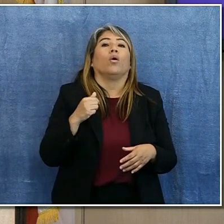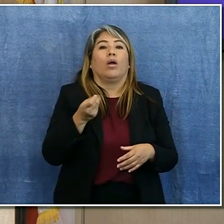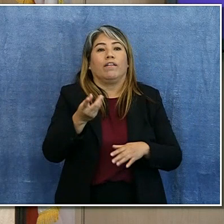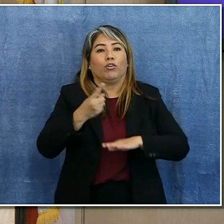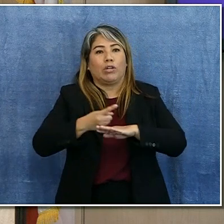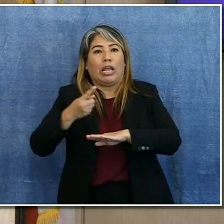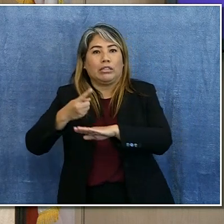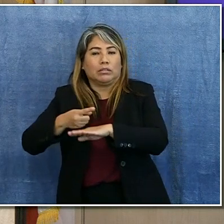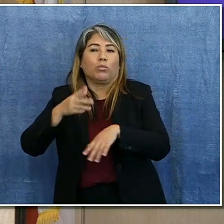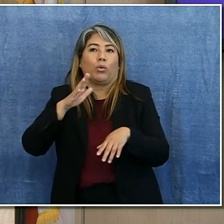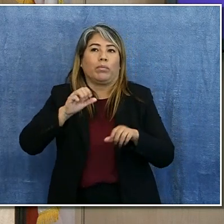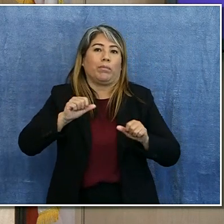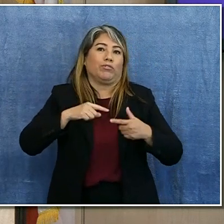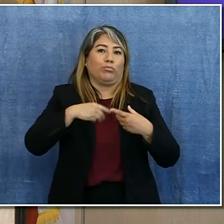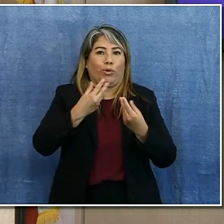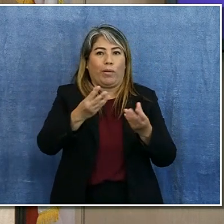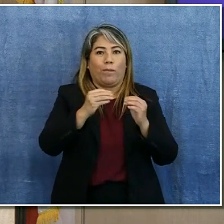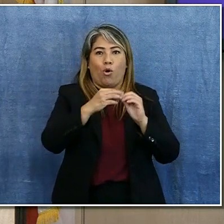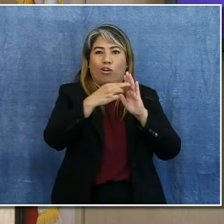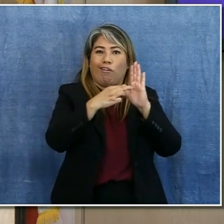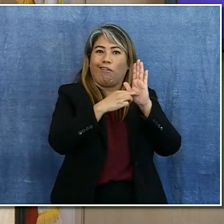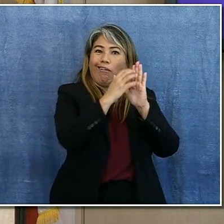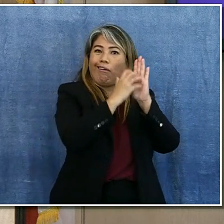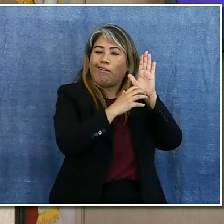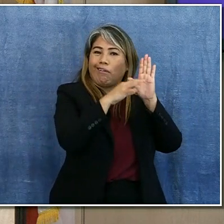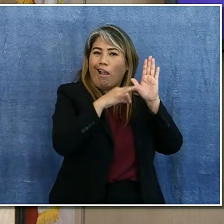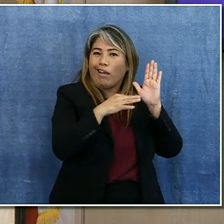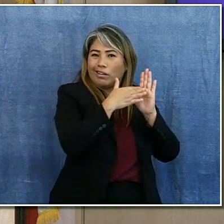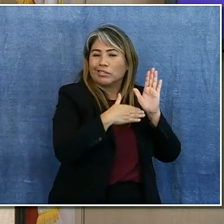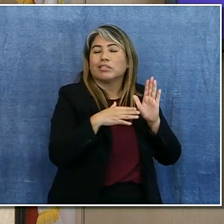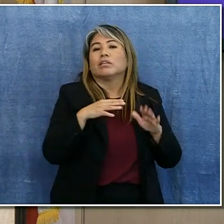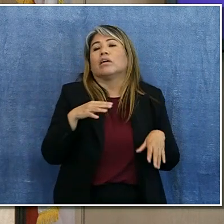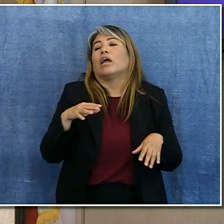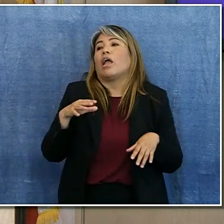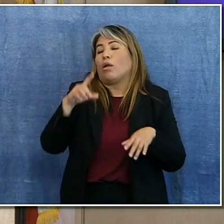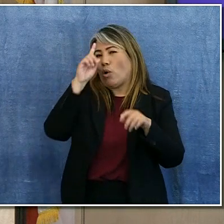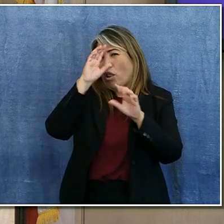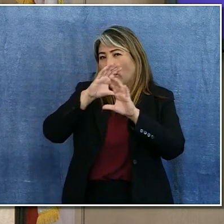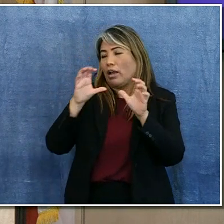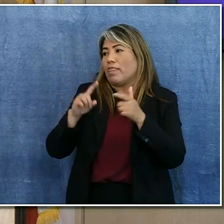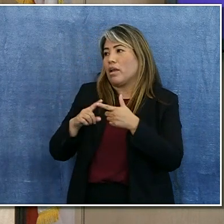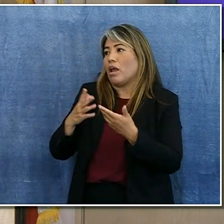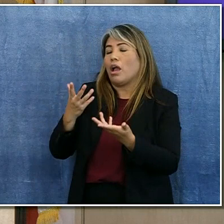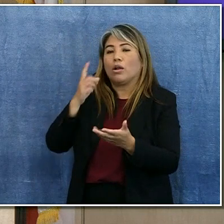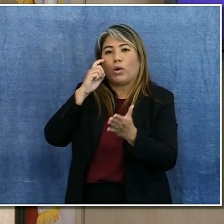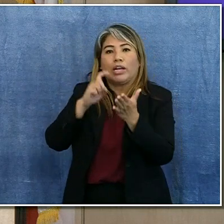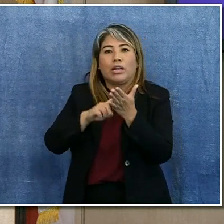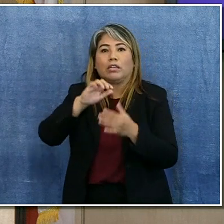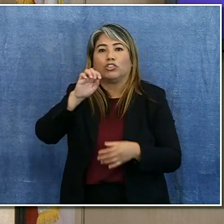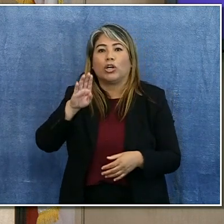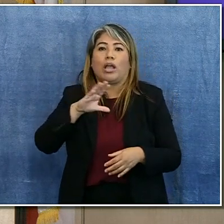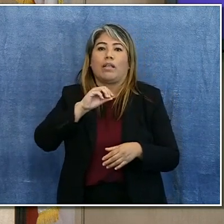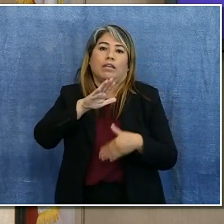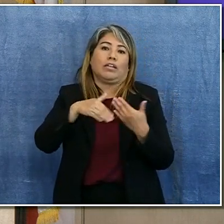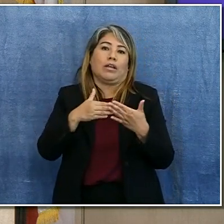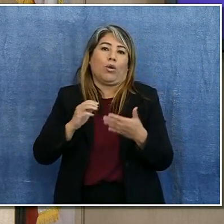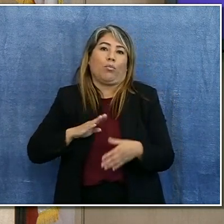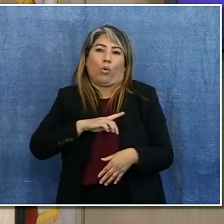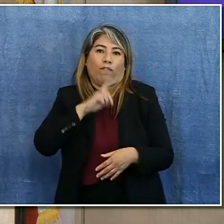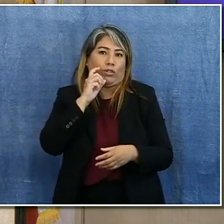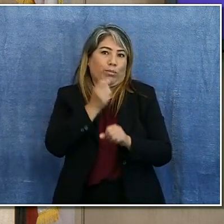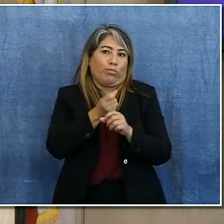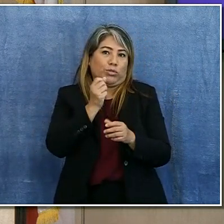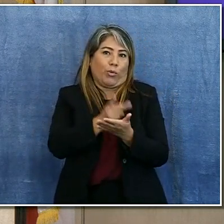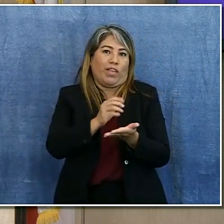release and provide you more guidance on what that will look like. And again, appreciate Supervisor Jacob bringing it forward and the entire board for supporting it today.